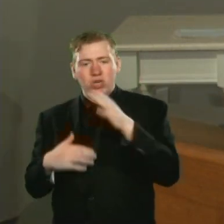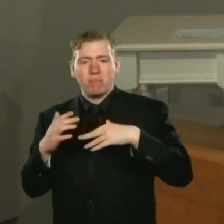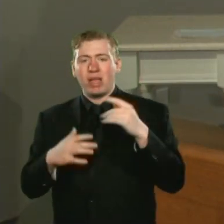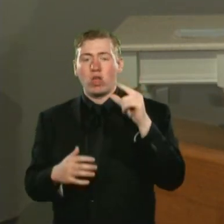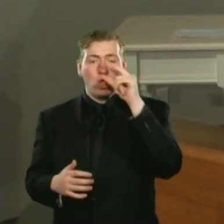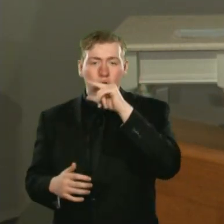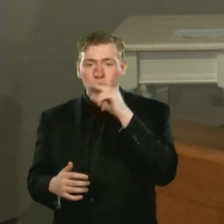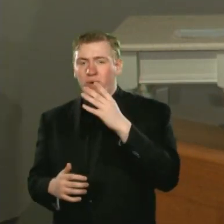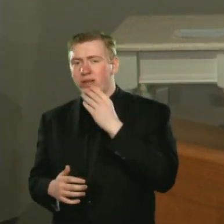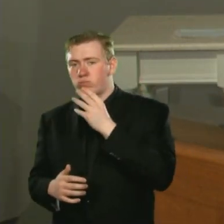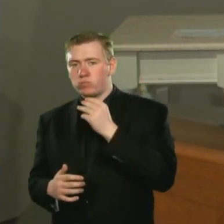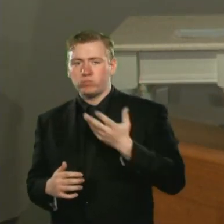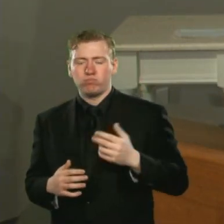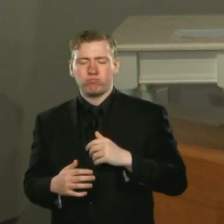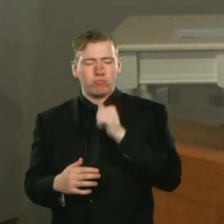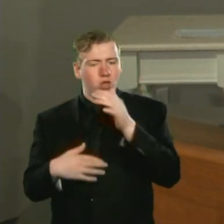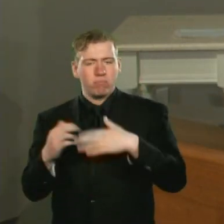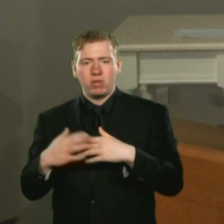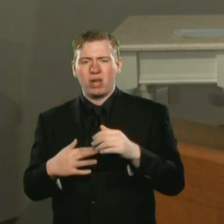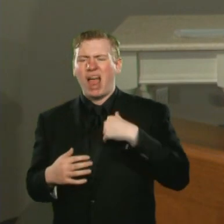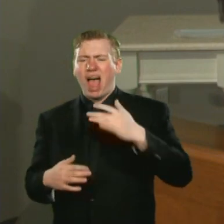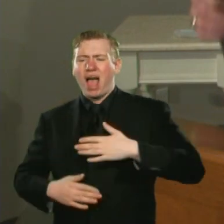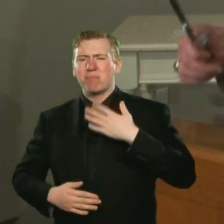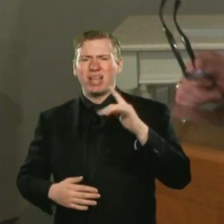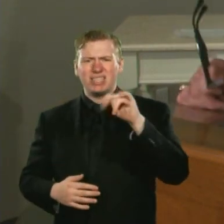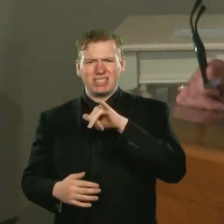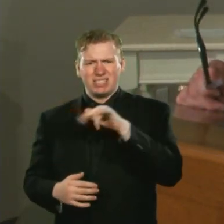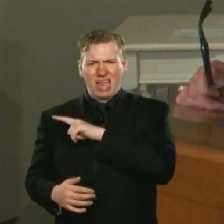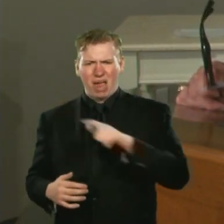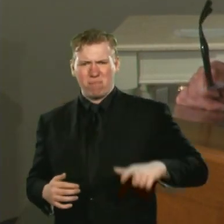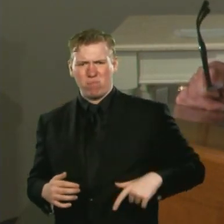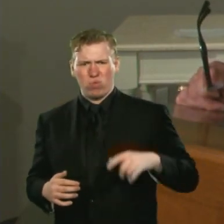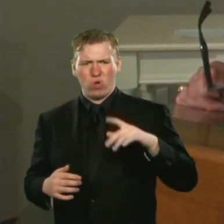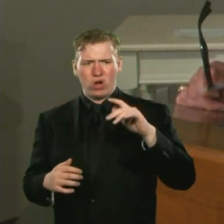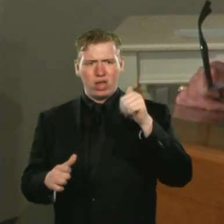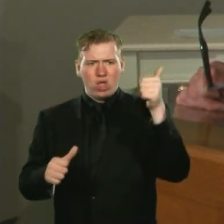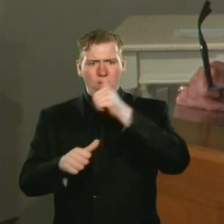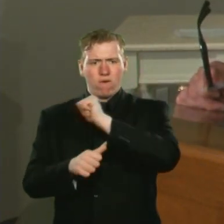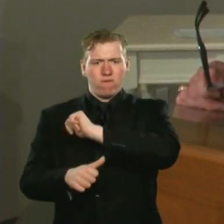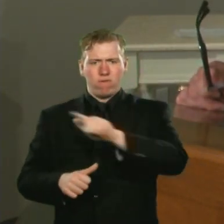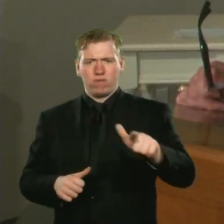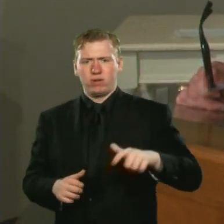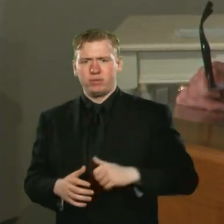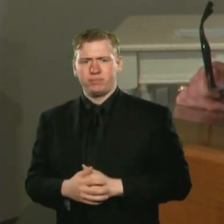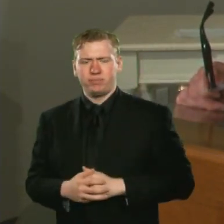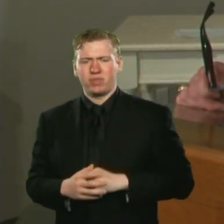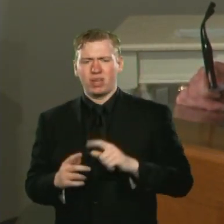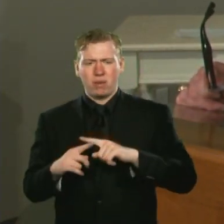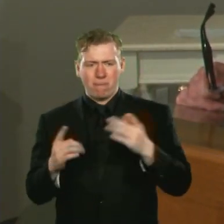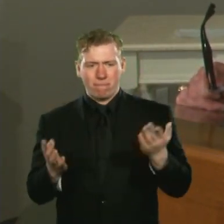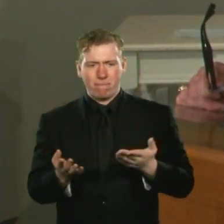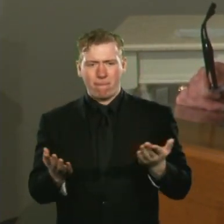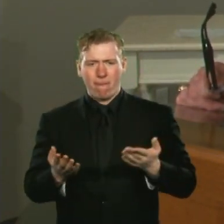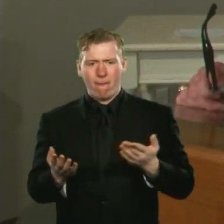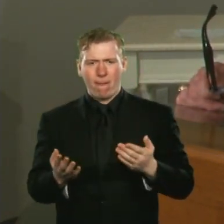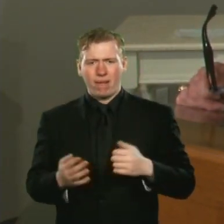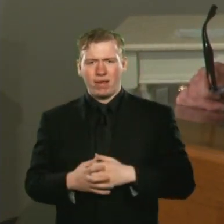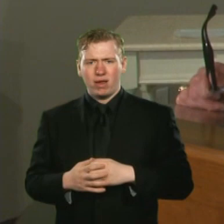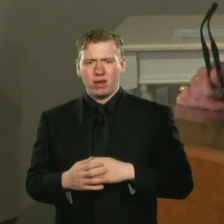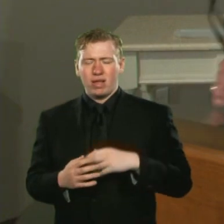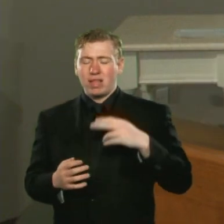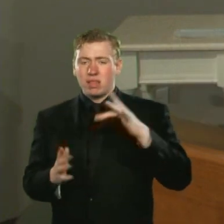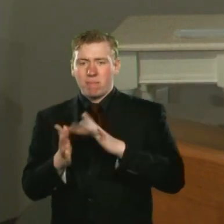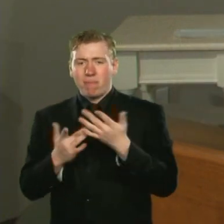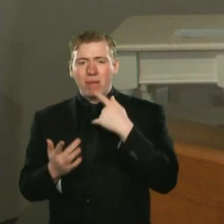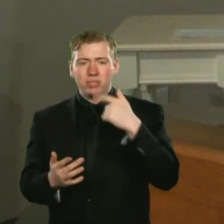Greek or Jew. And by the way, I'm glad that the same Lord over all is rich to all that call upon Him. But here, the Bible tells us He